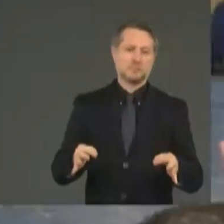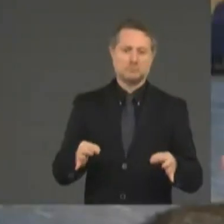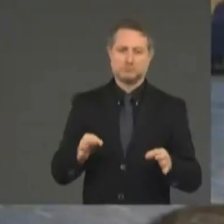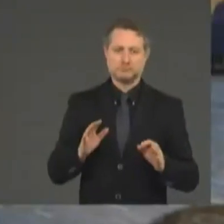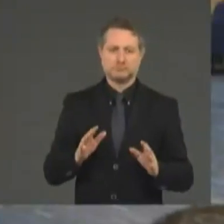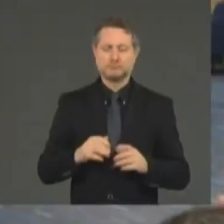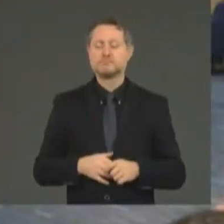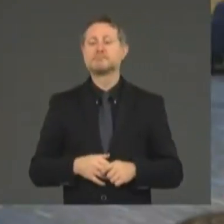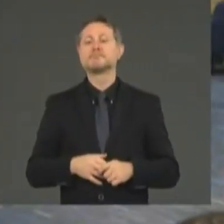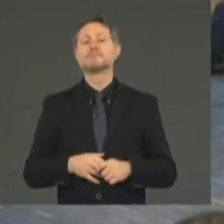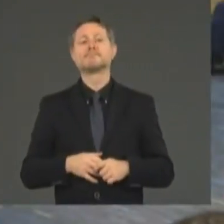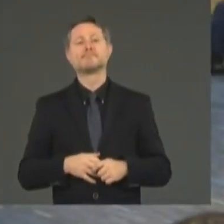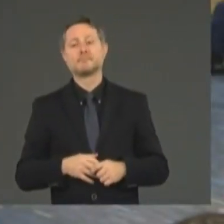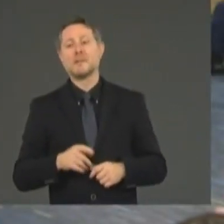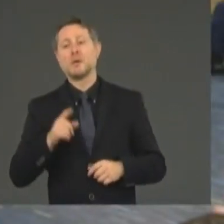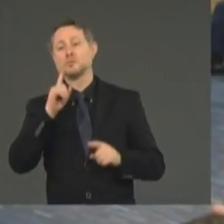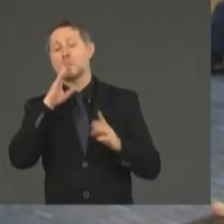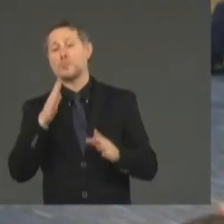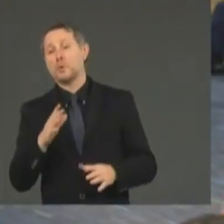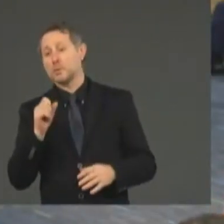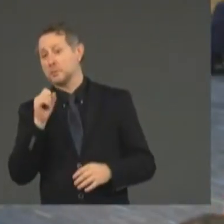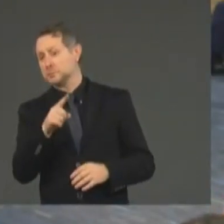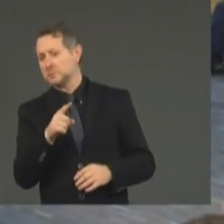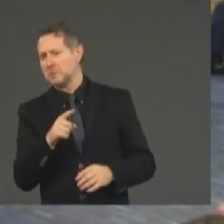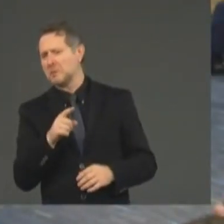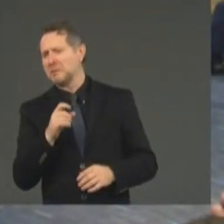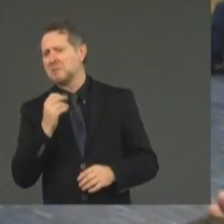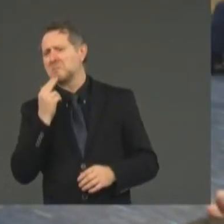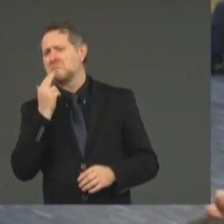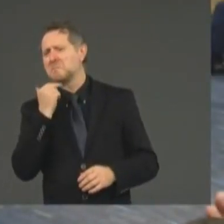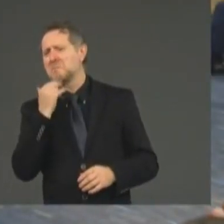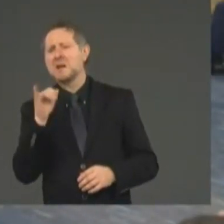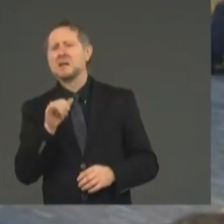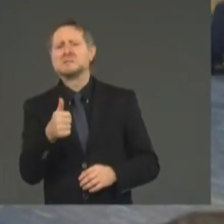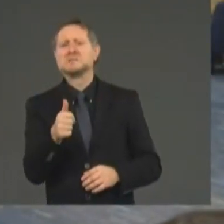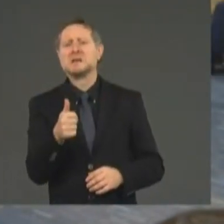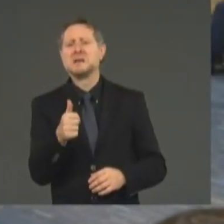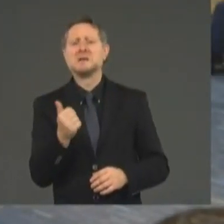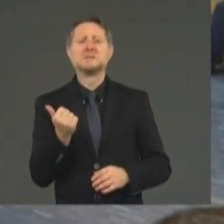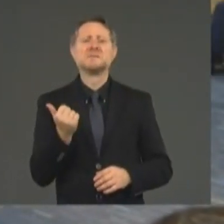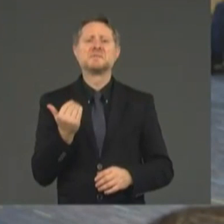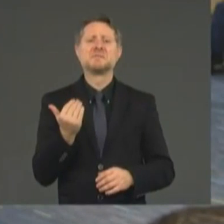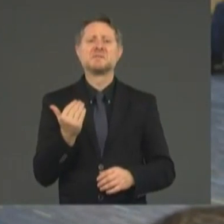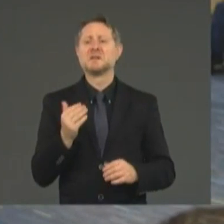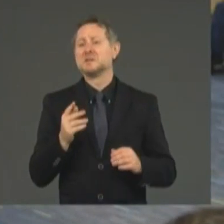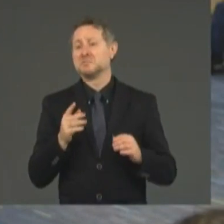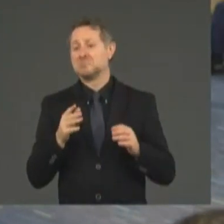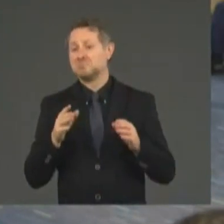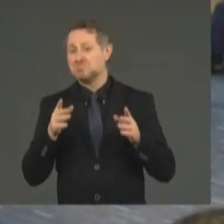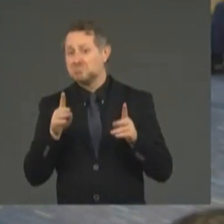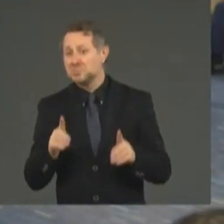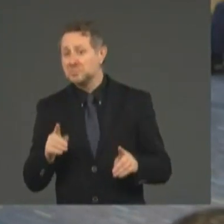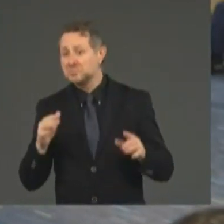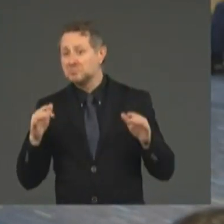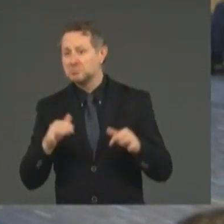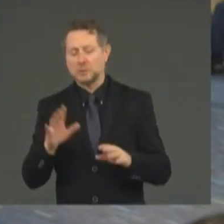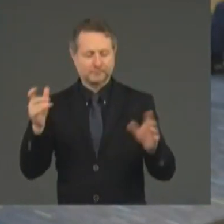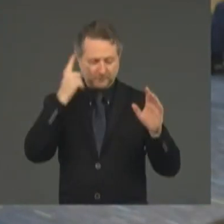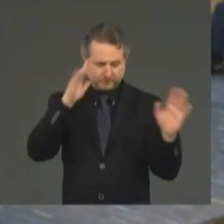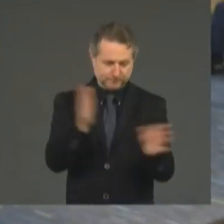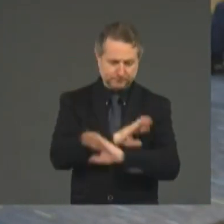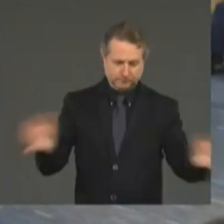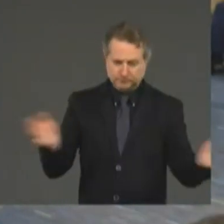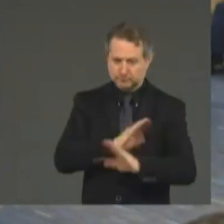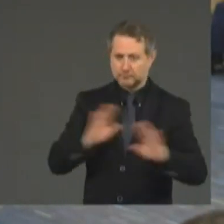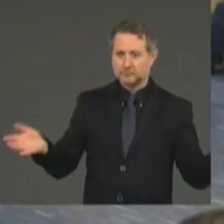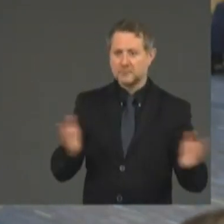hasn't been determined whether they could be a small group, like 10, 15, 20 people. Right, not yet. I spoke to a nursing home administrator Friday